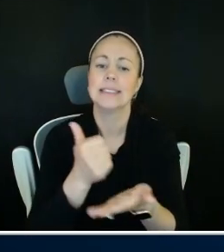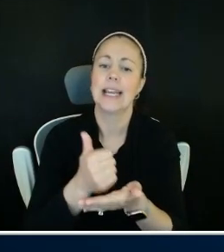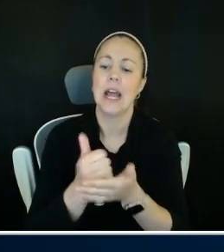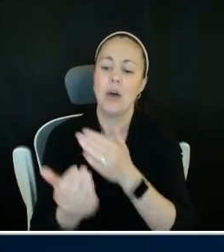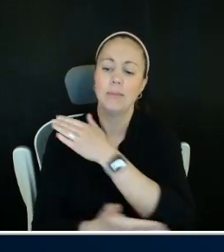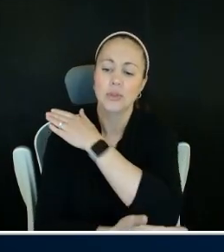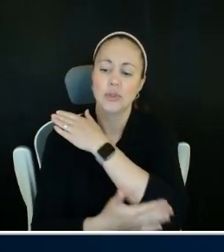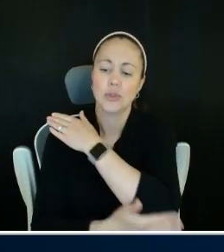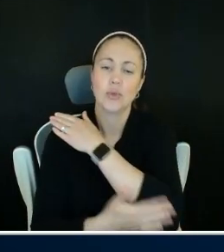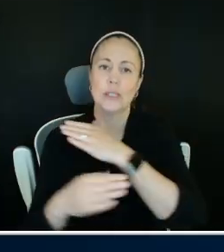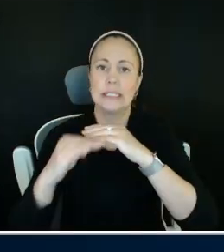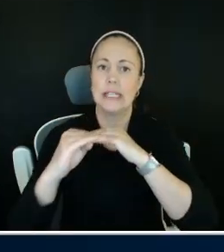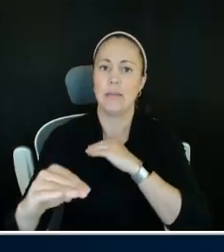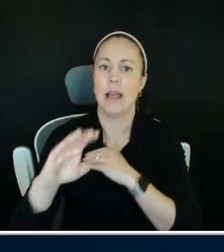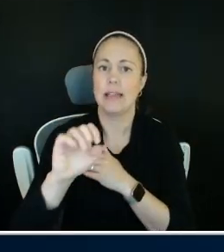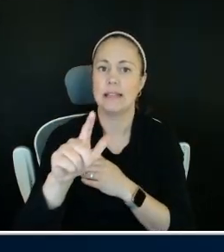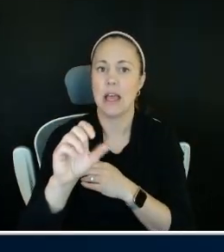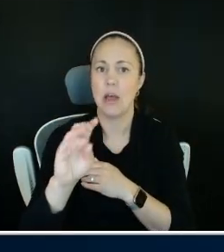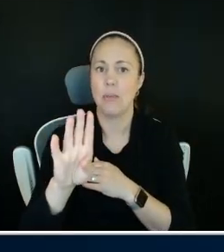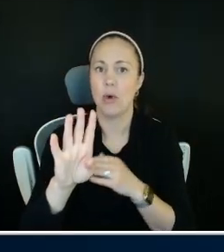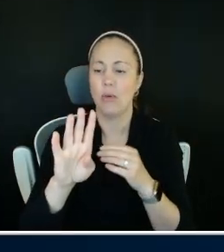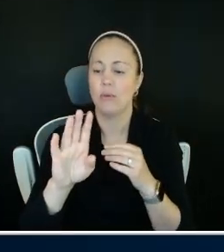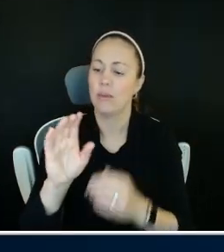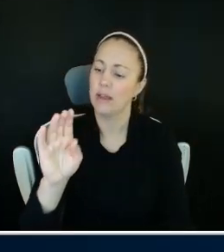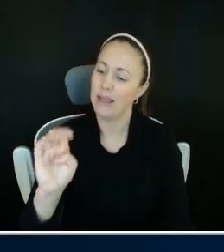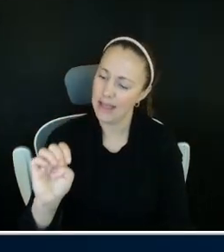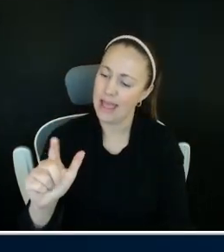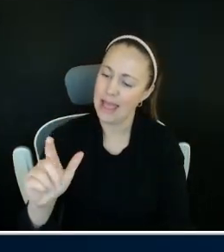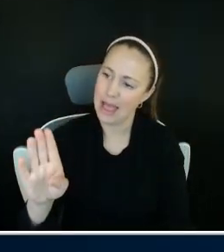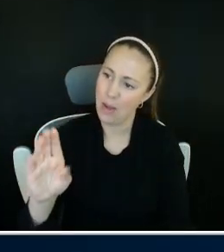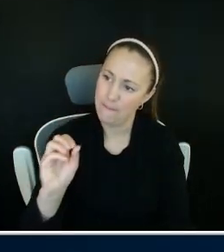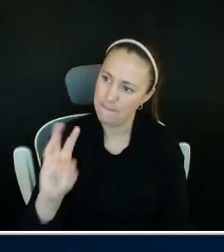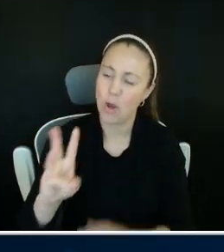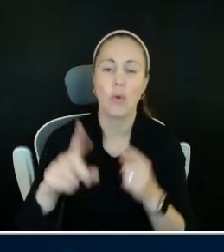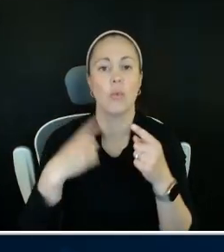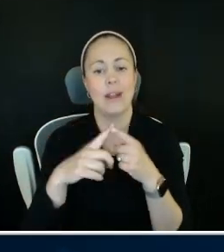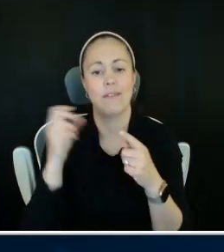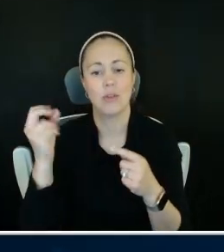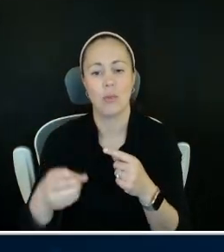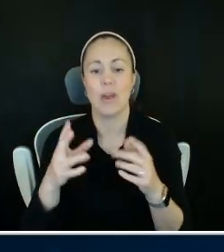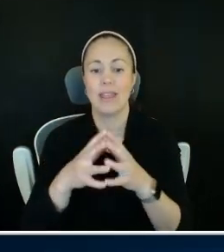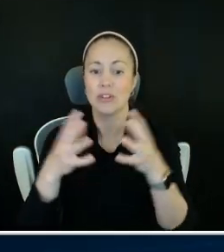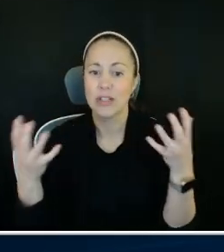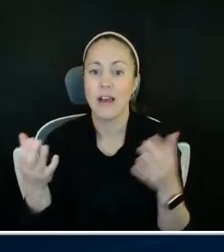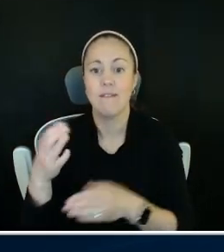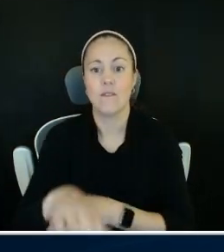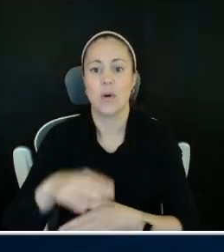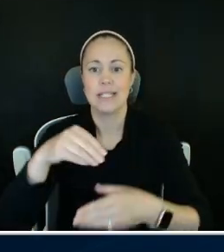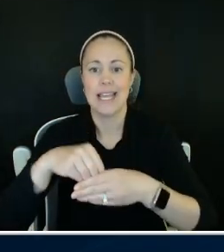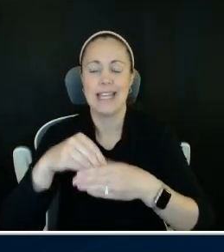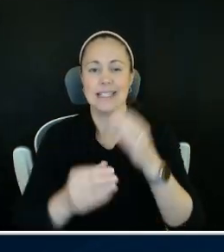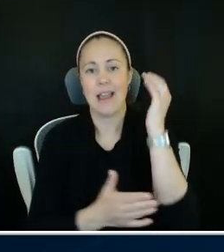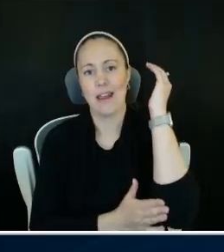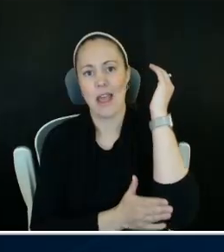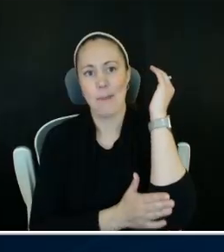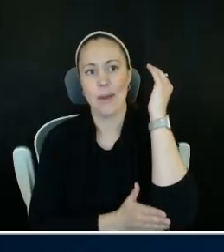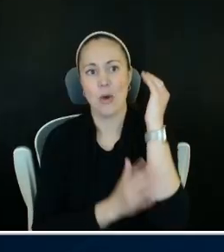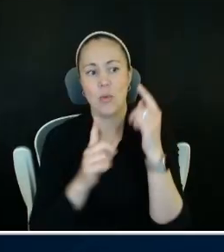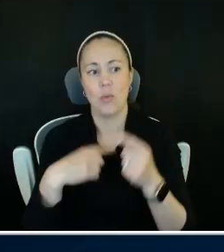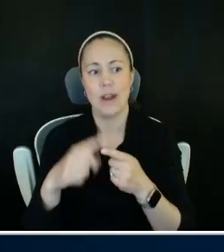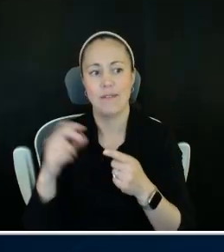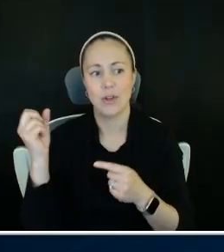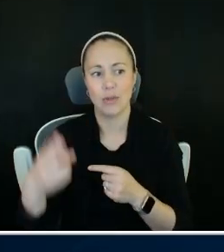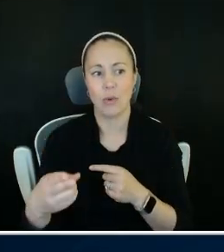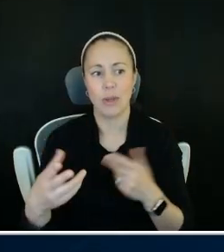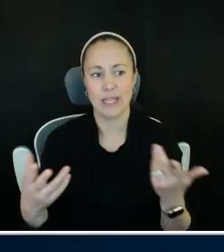throwing. And it takes a lot of force on that inside part of the elbow when you're throwing. Throwing's not a normal